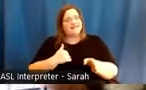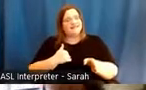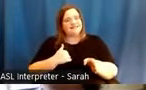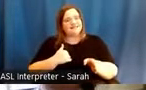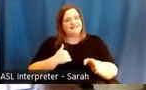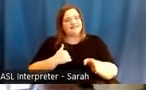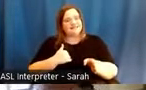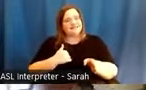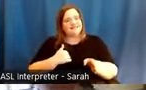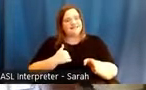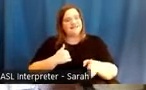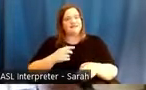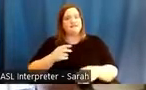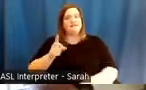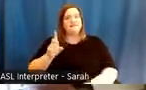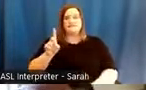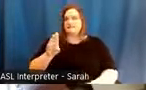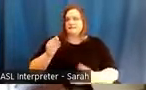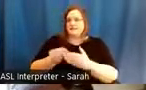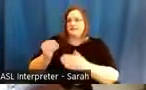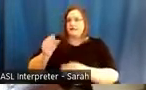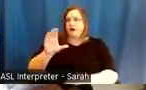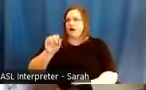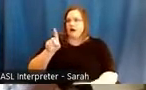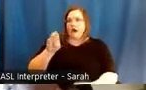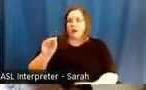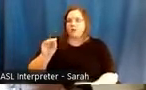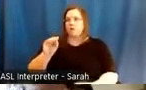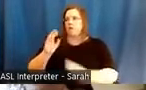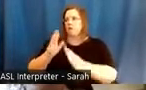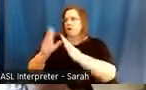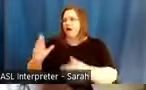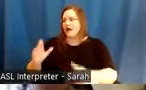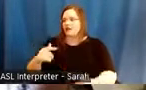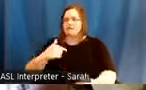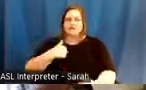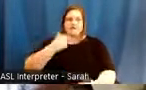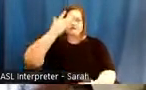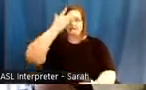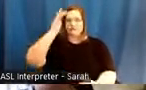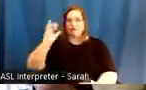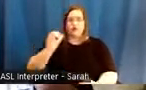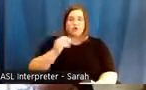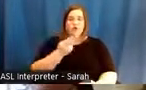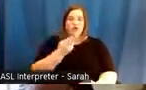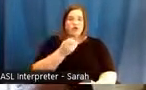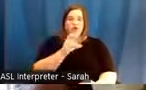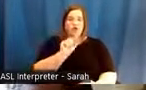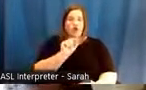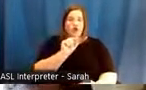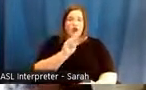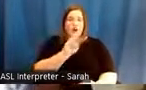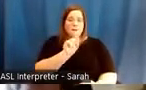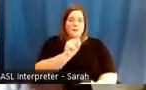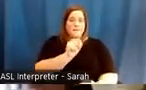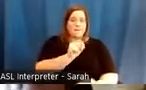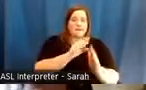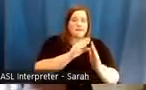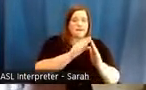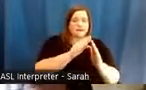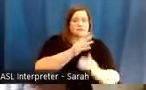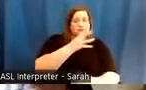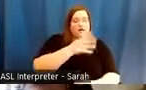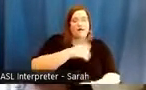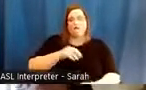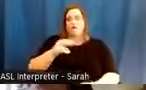buy a condo or a house, or, you know, Heartbeat Mom or Yellow House Mom to, you know, raise